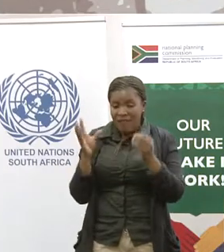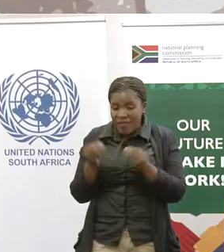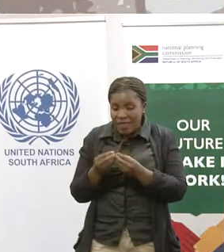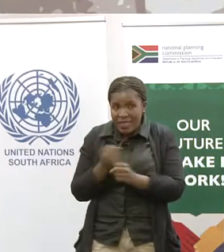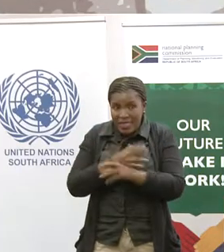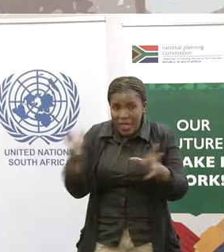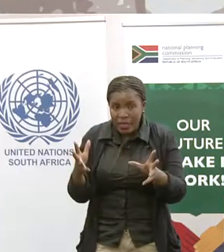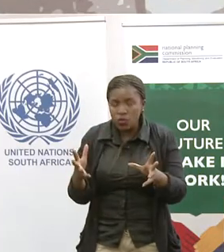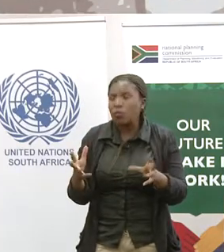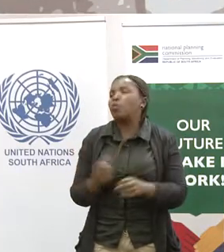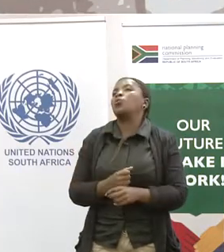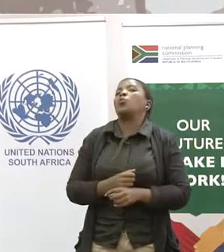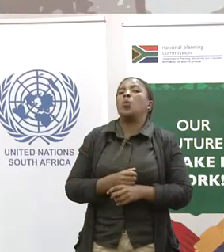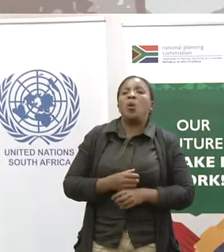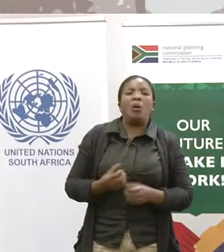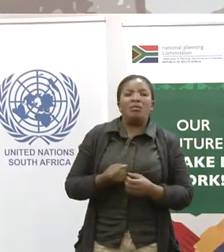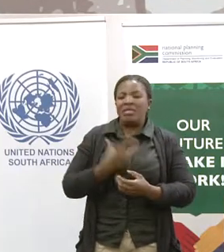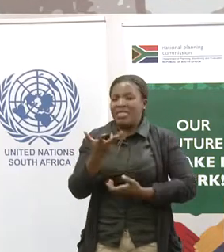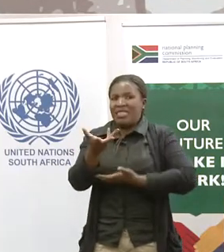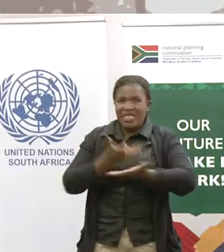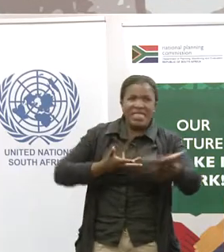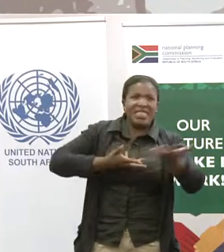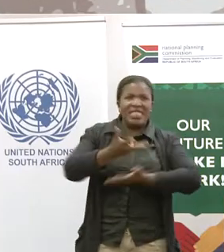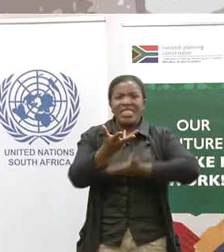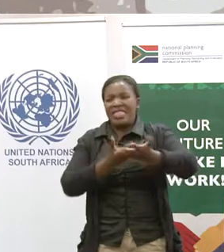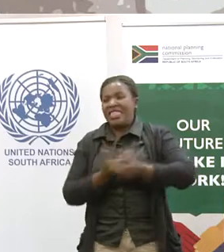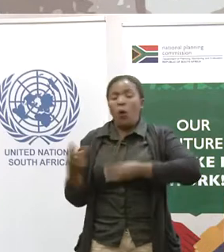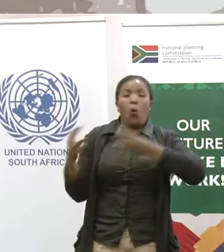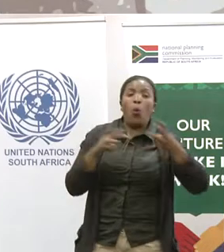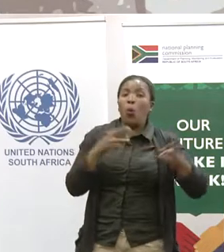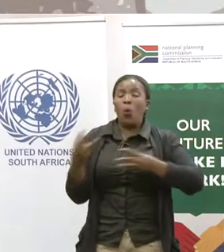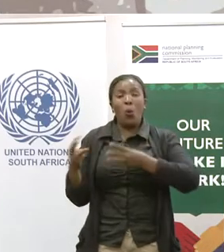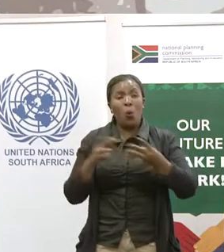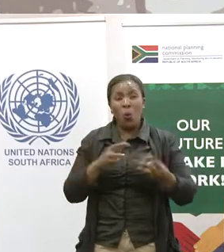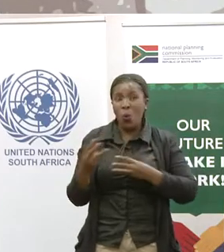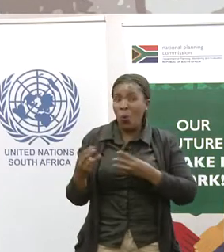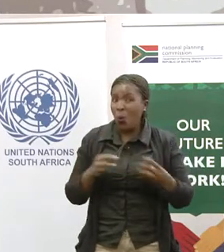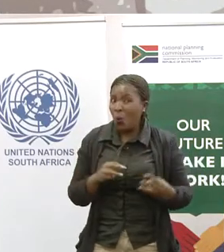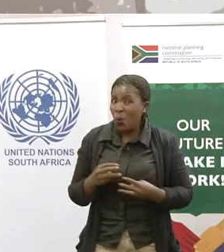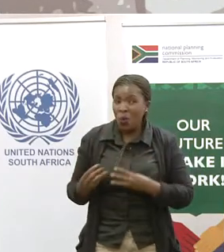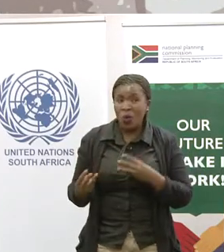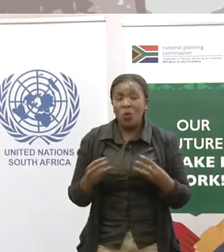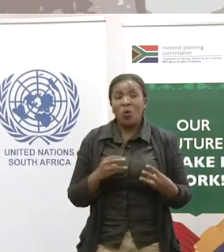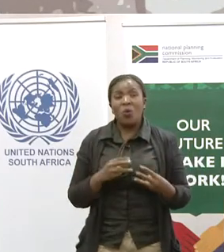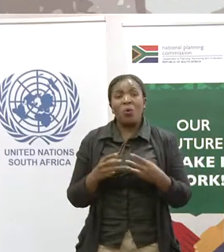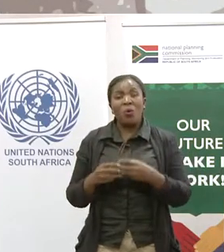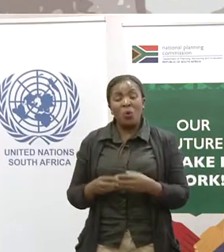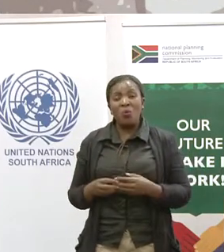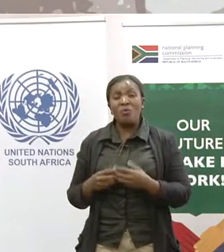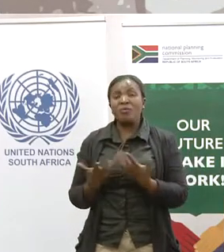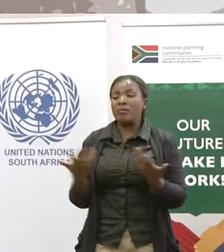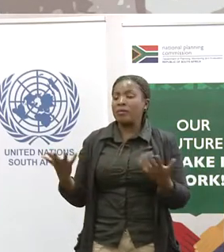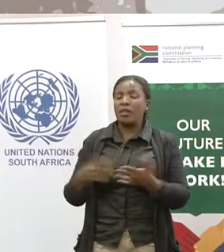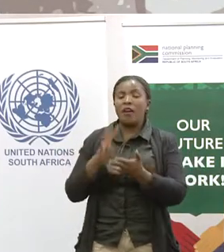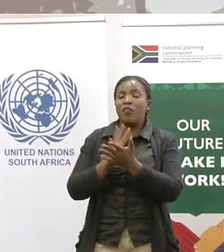start. It would be us and them. But from those days, as we went and spent the 14